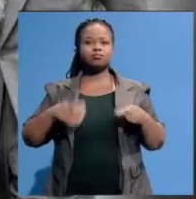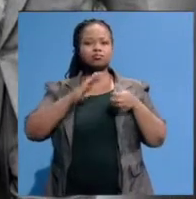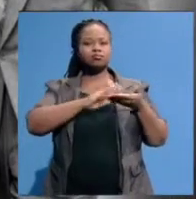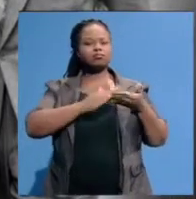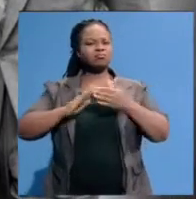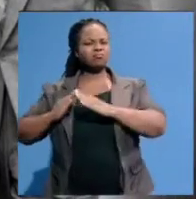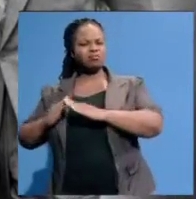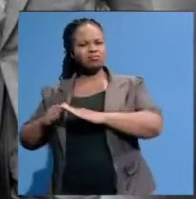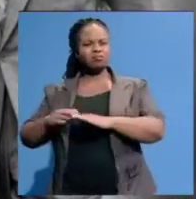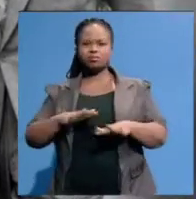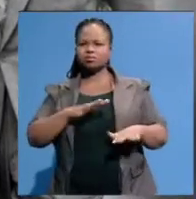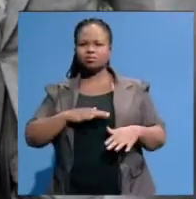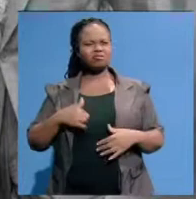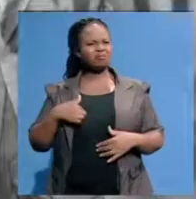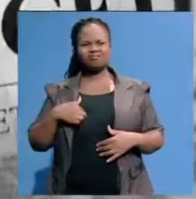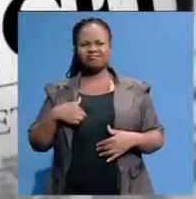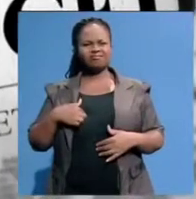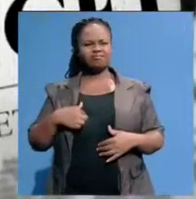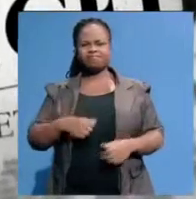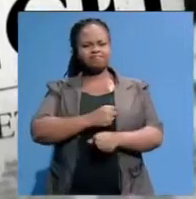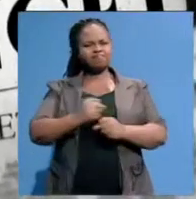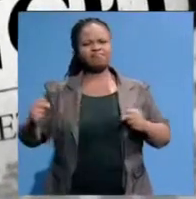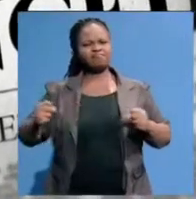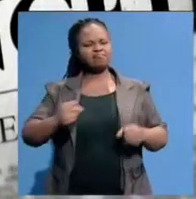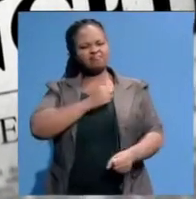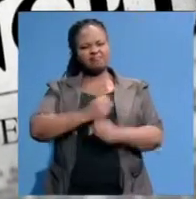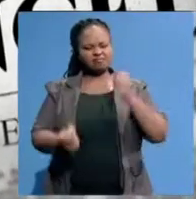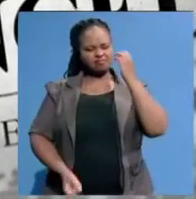uthi soze yamlanjini